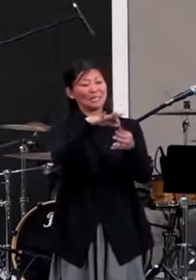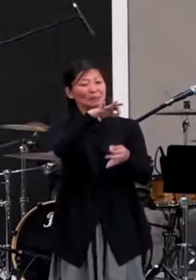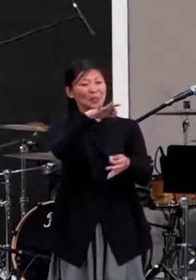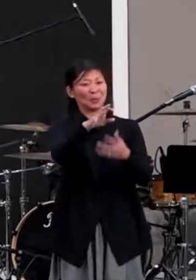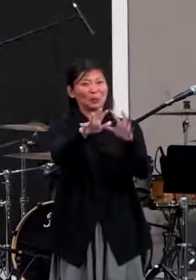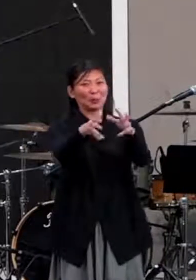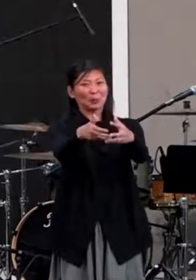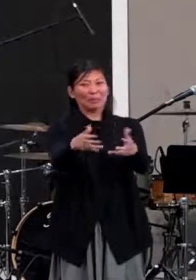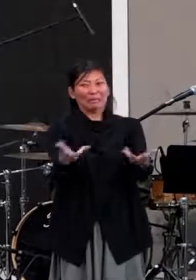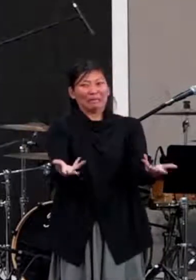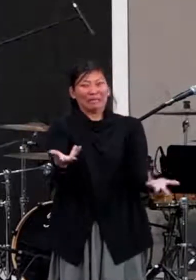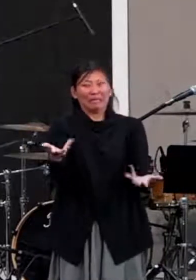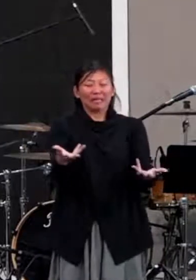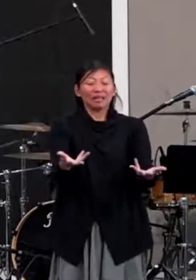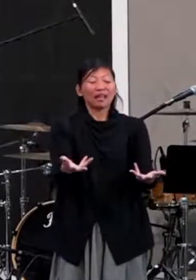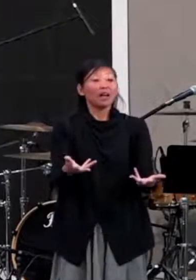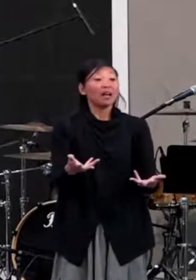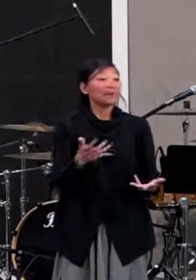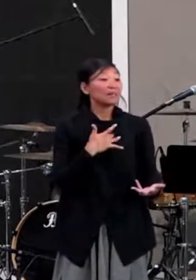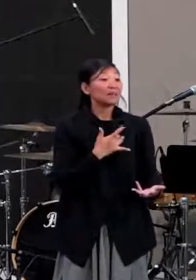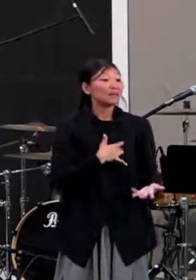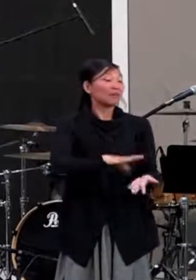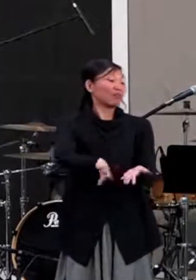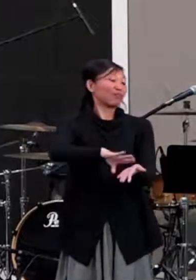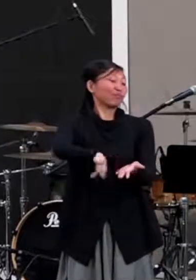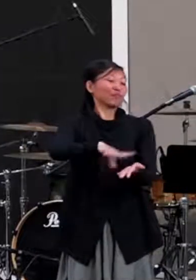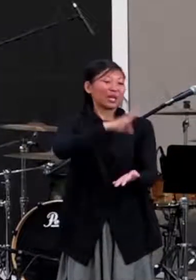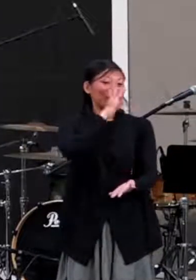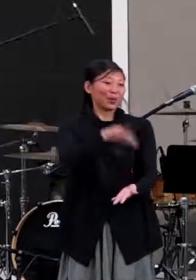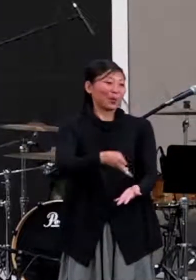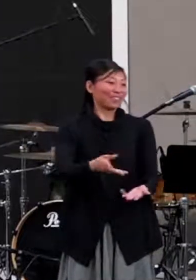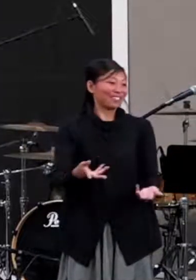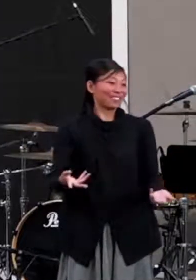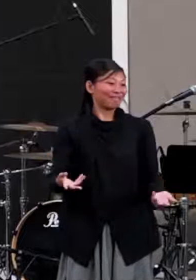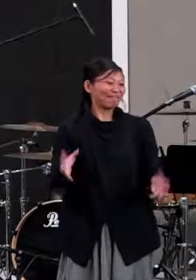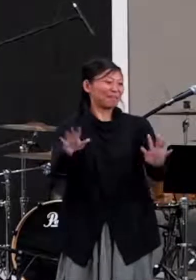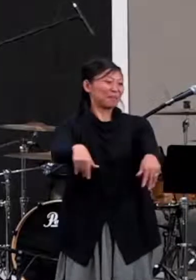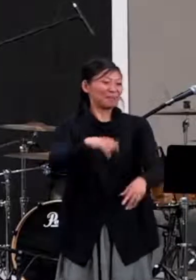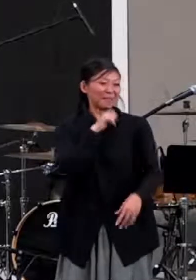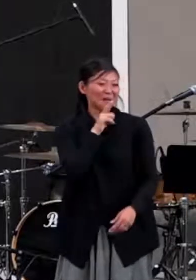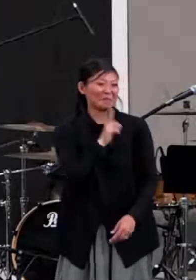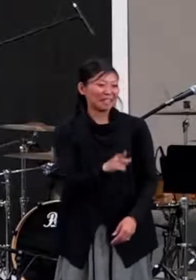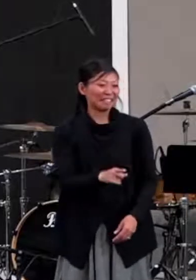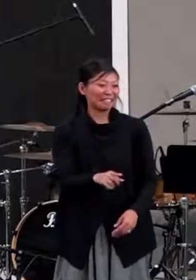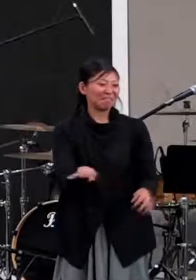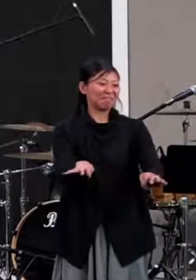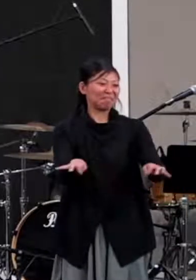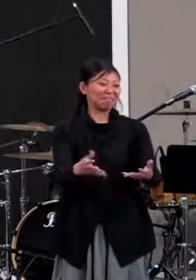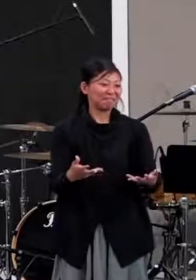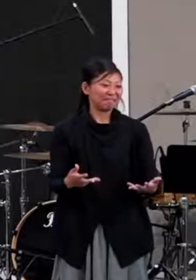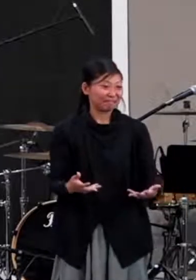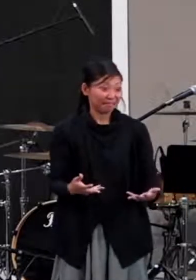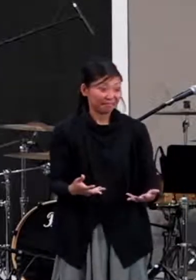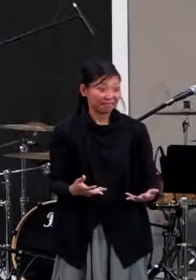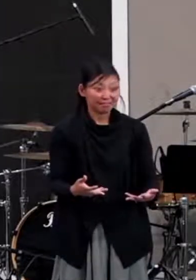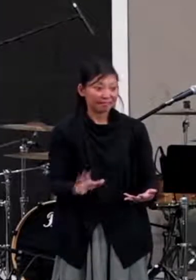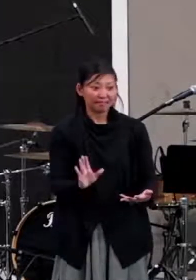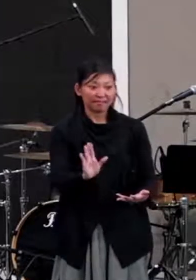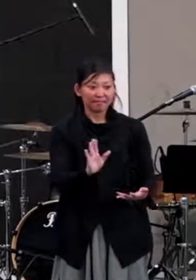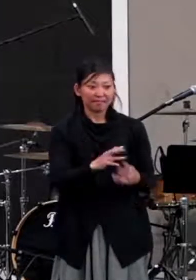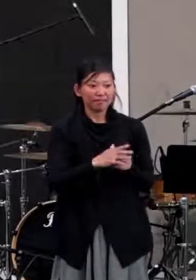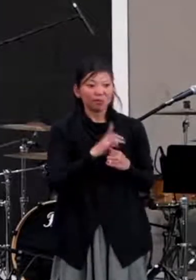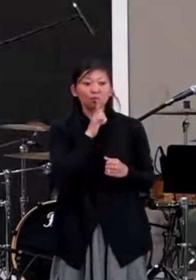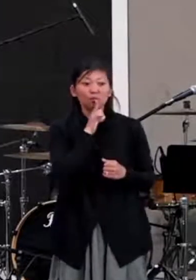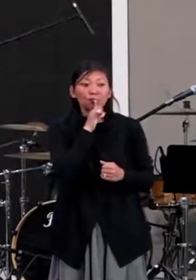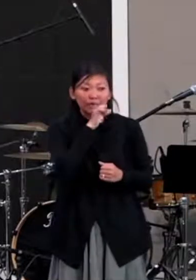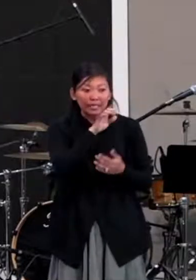but we've gotten so good at explaining it away by giving it some other diagnosis or some other explanation. But make no